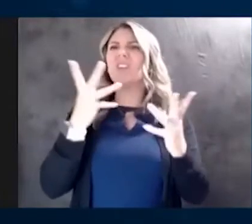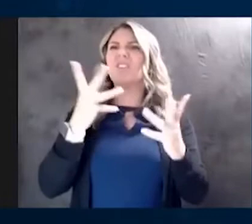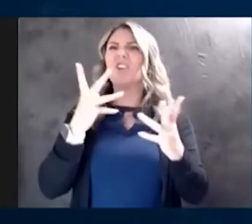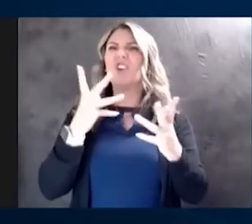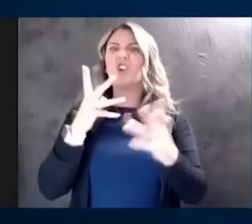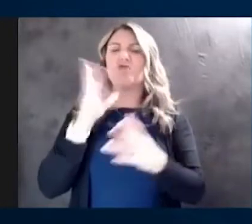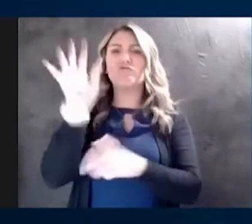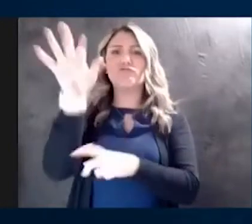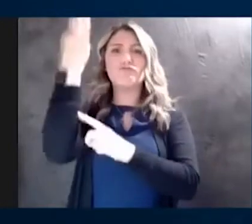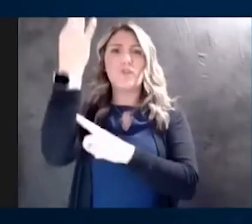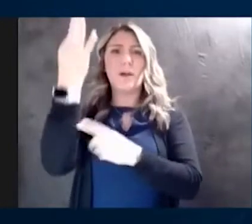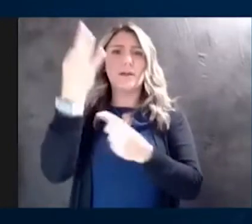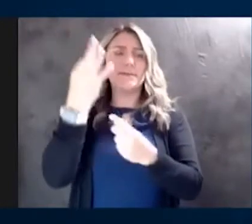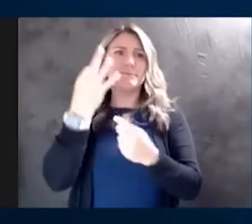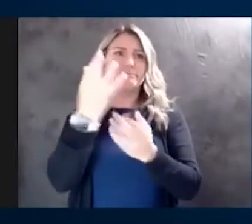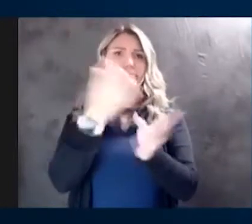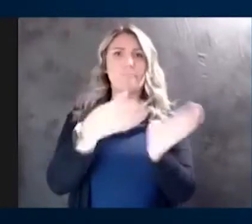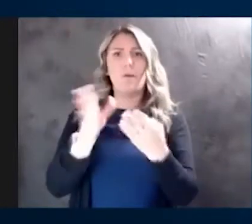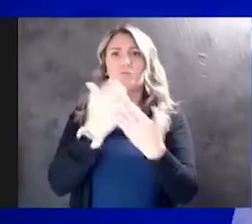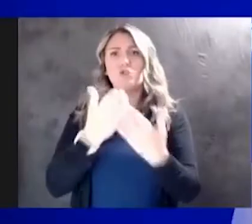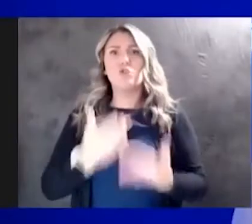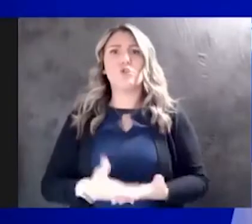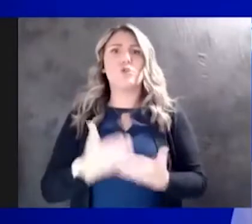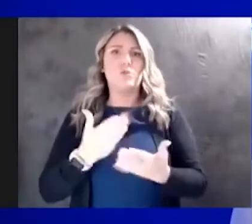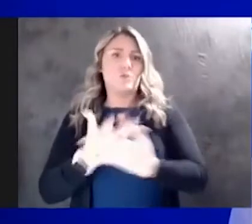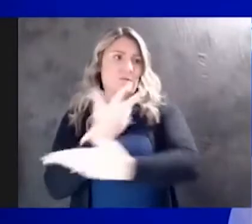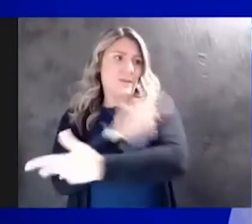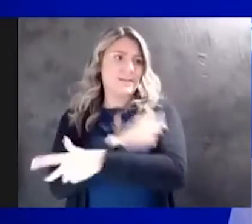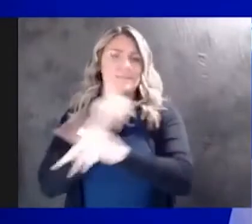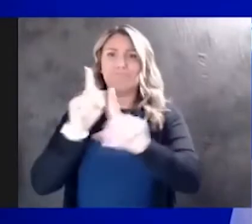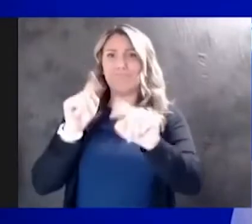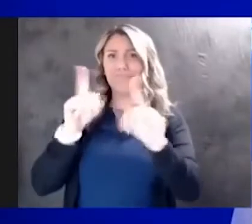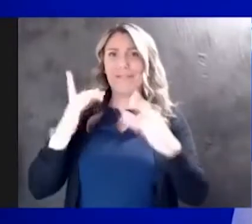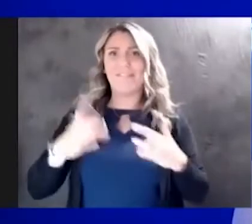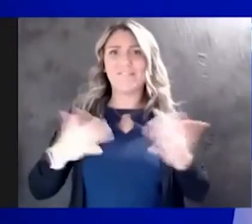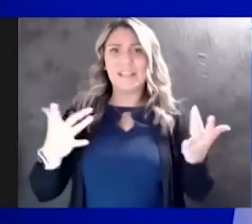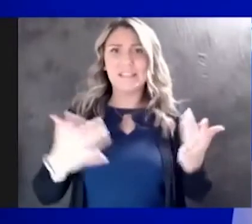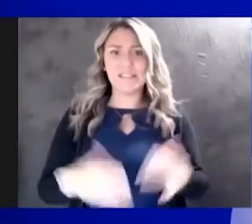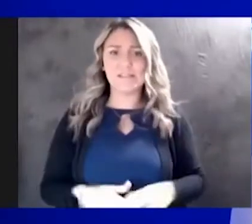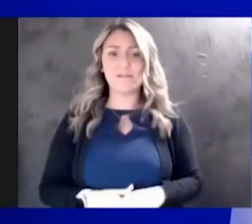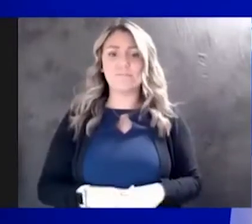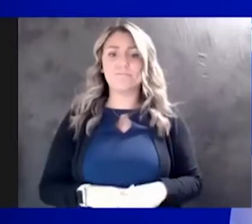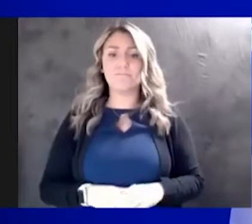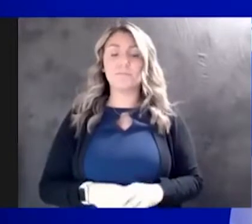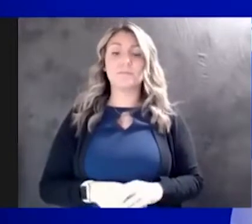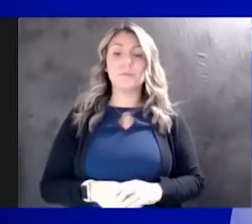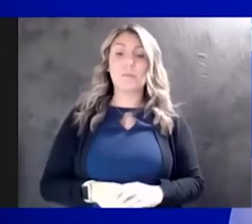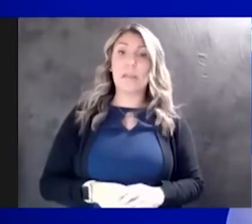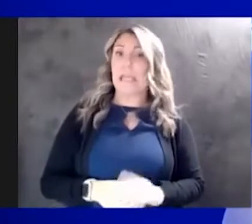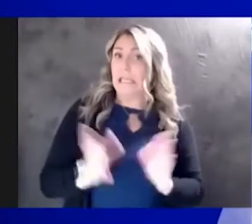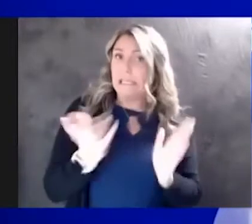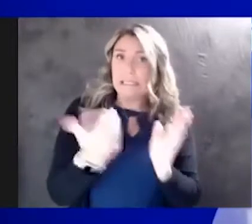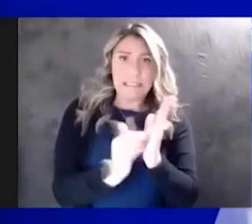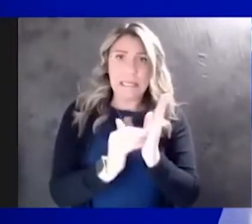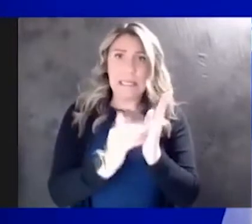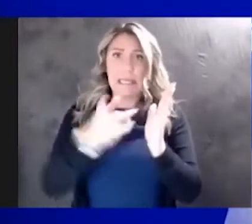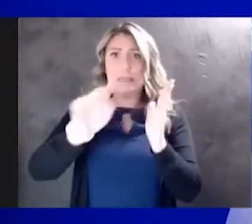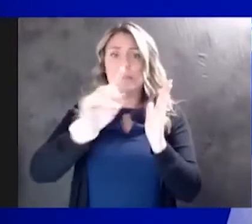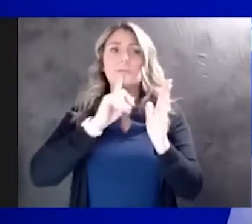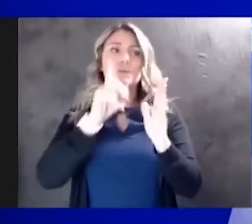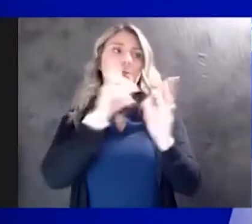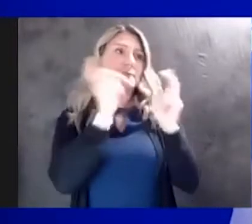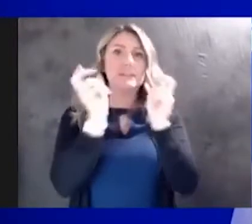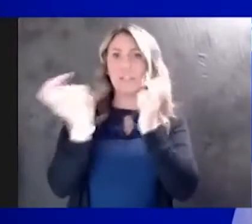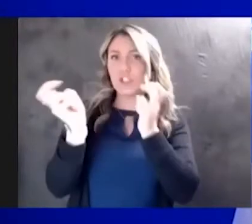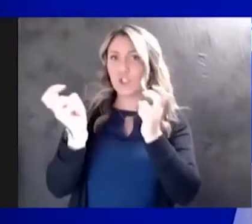require proof of vaccine to attend events? Yeah, again, these are kind of issues that